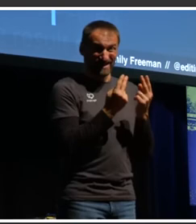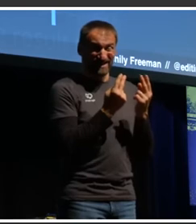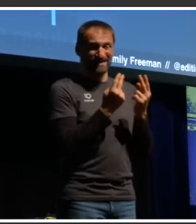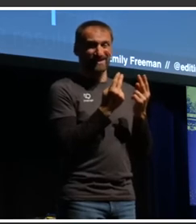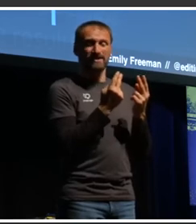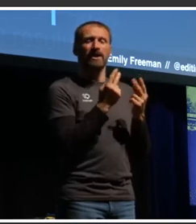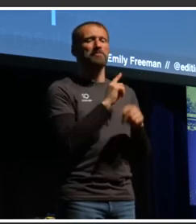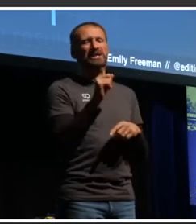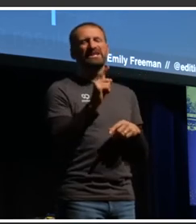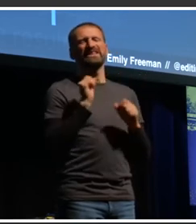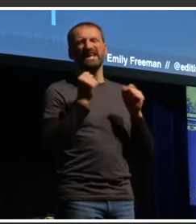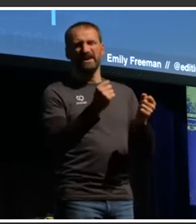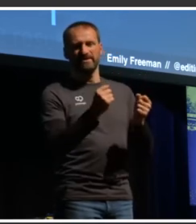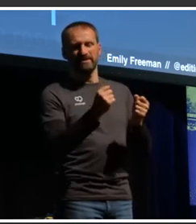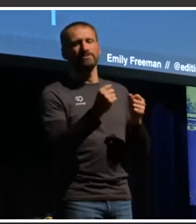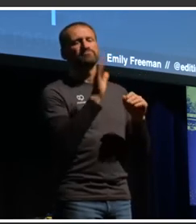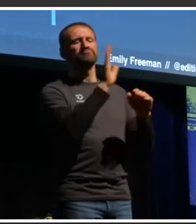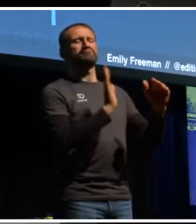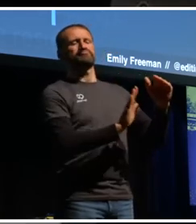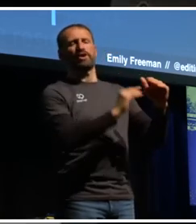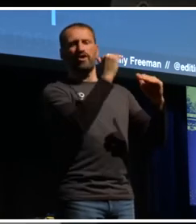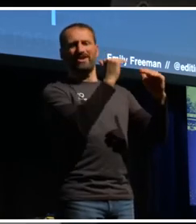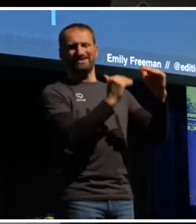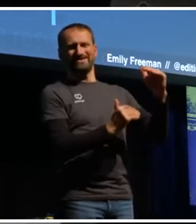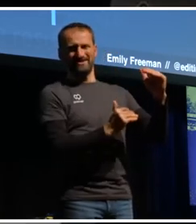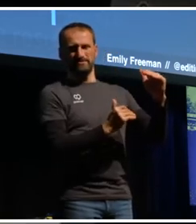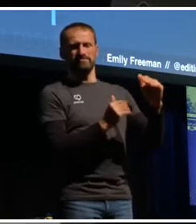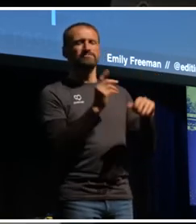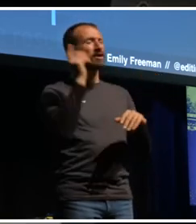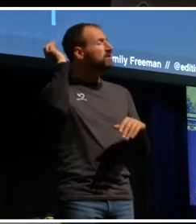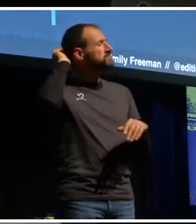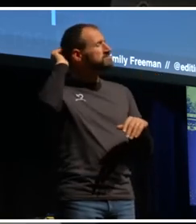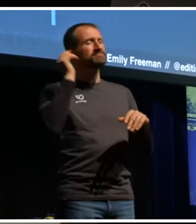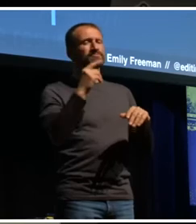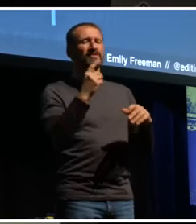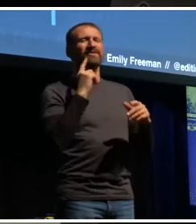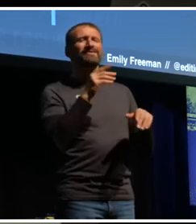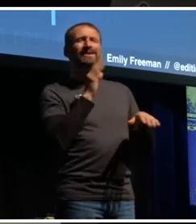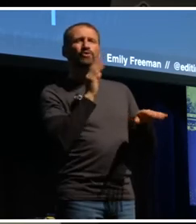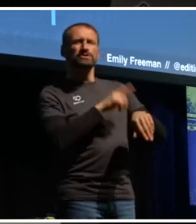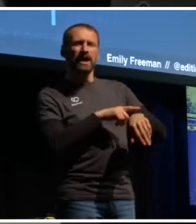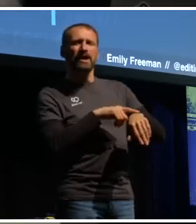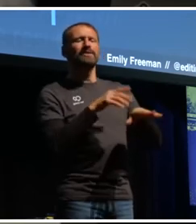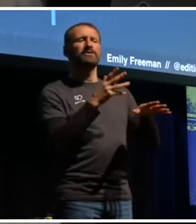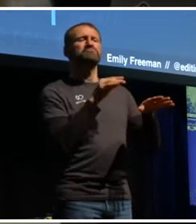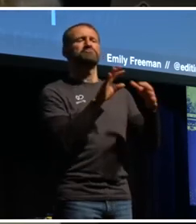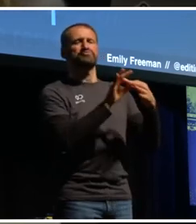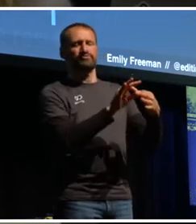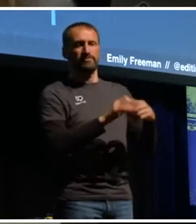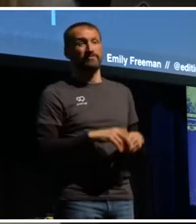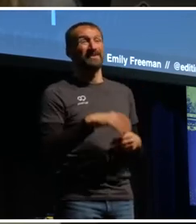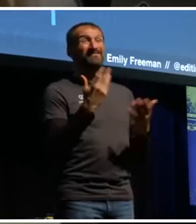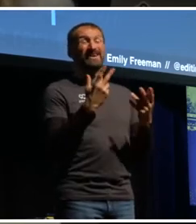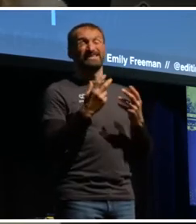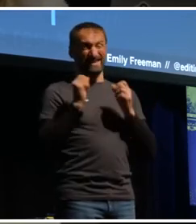your backlog. It's the stuff you keep in the back burner to work on when you have spare time. If something is